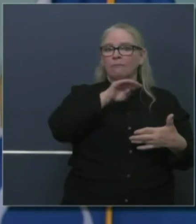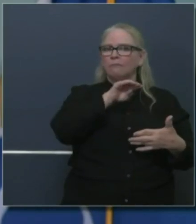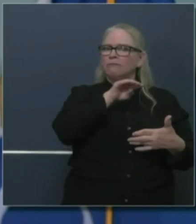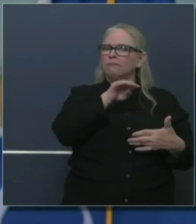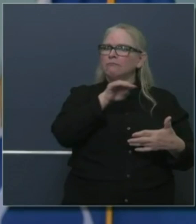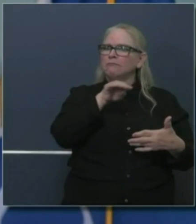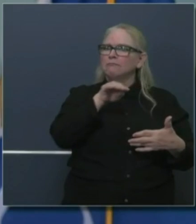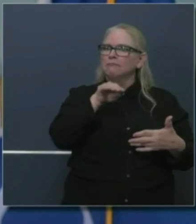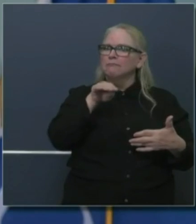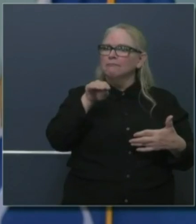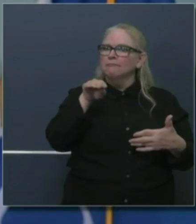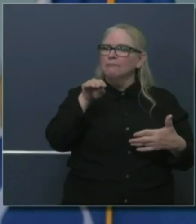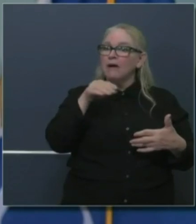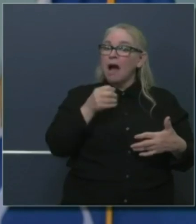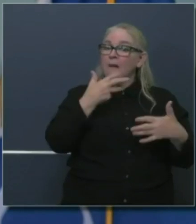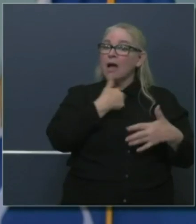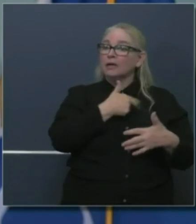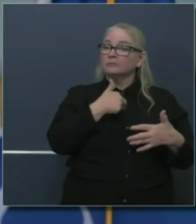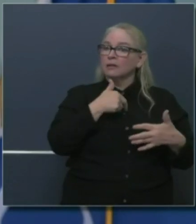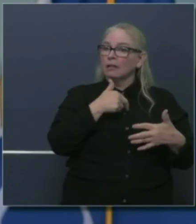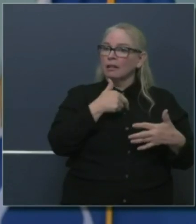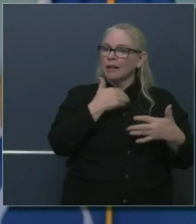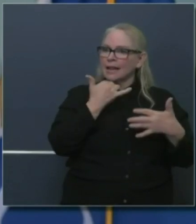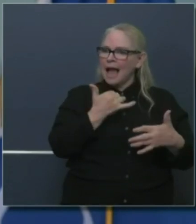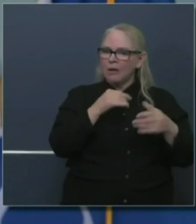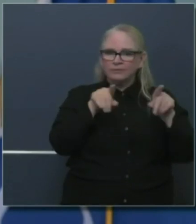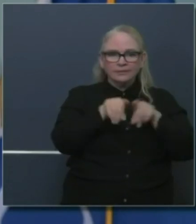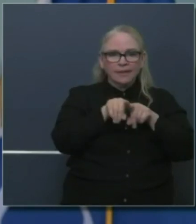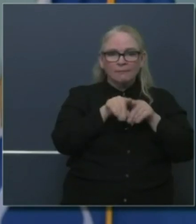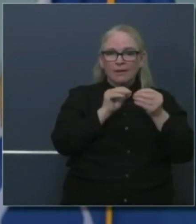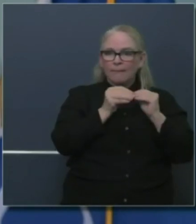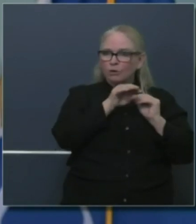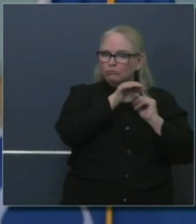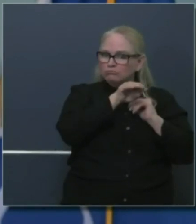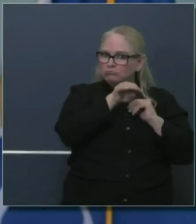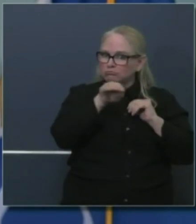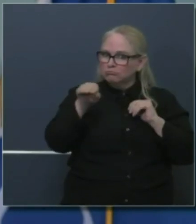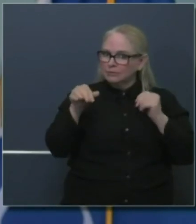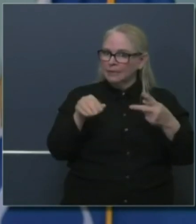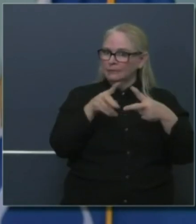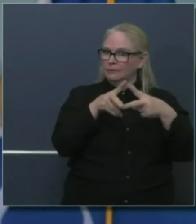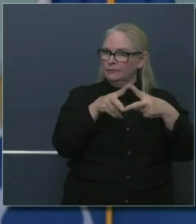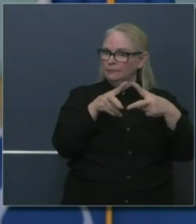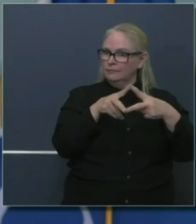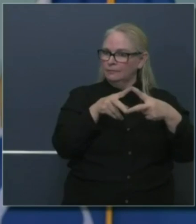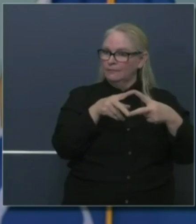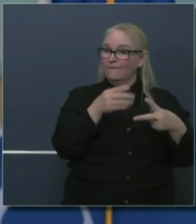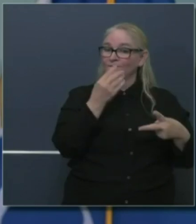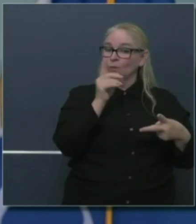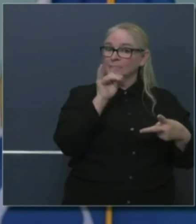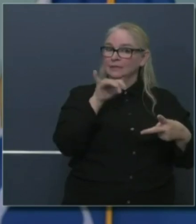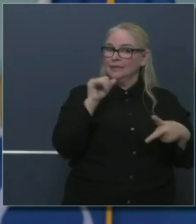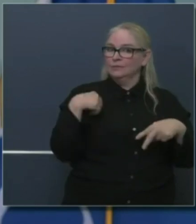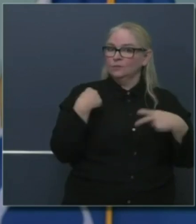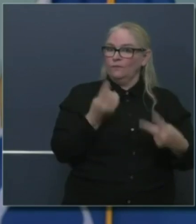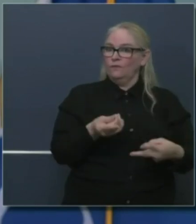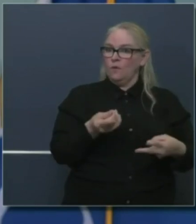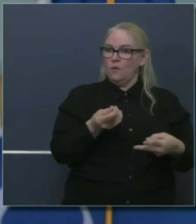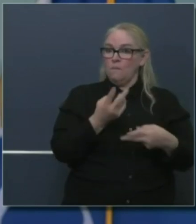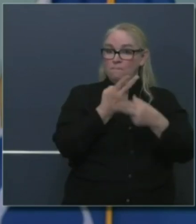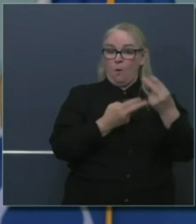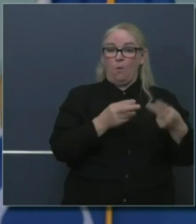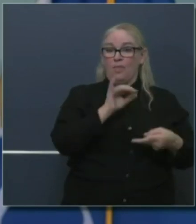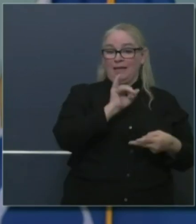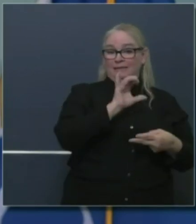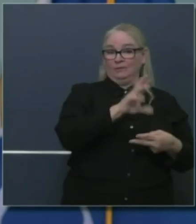now weeks and weeks and weeks, well beyond the 14-day CDC guidelines. Both in the ICU space and the